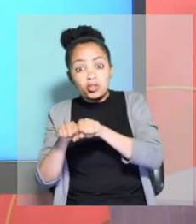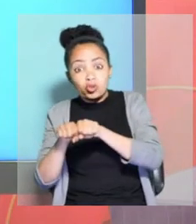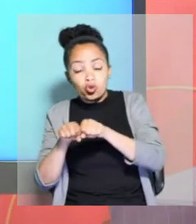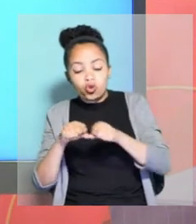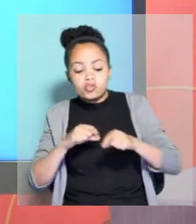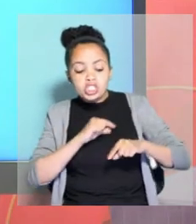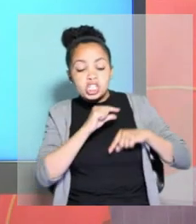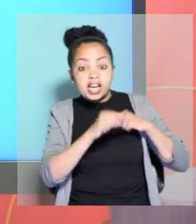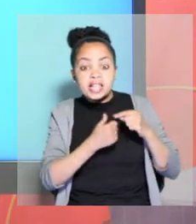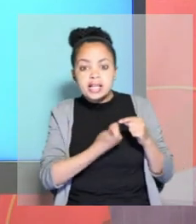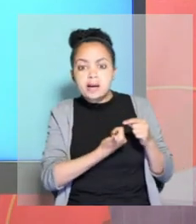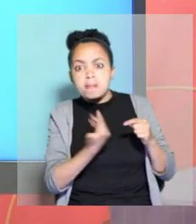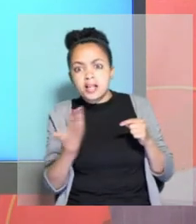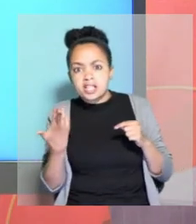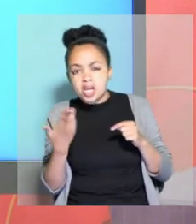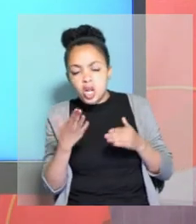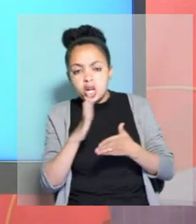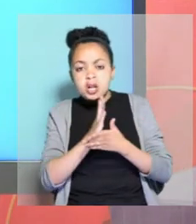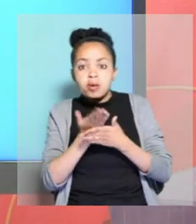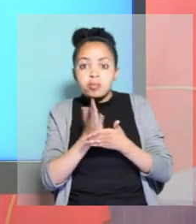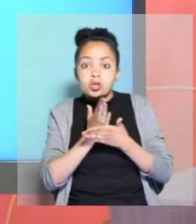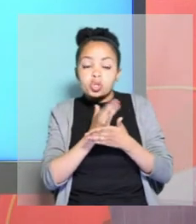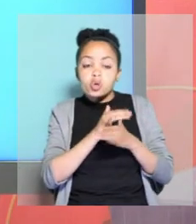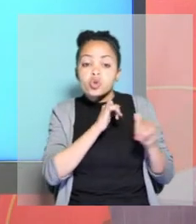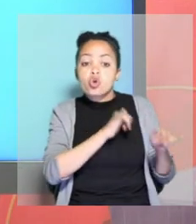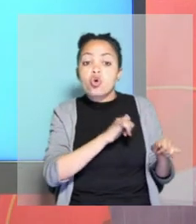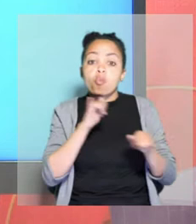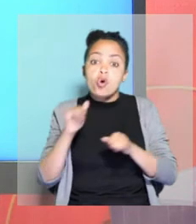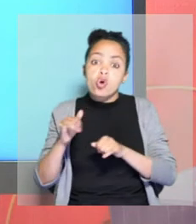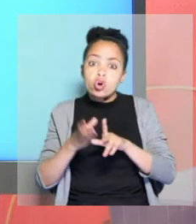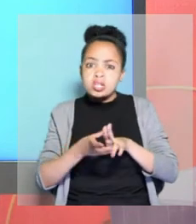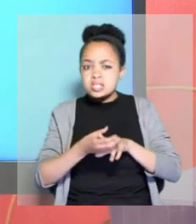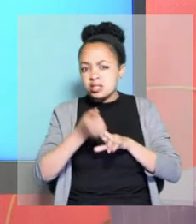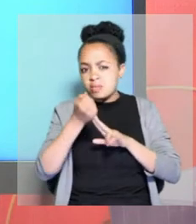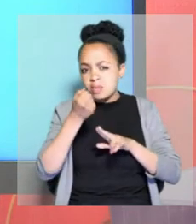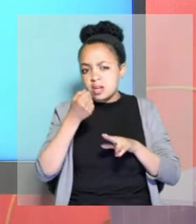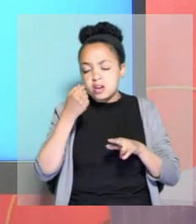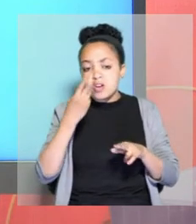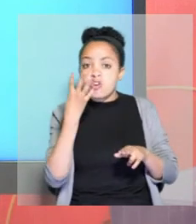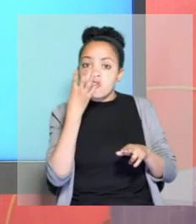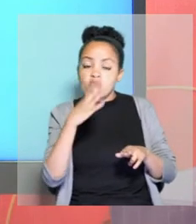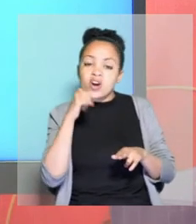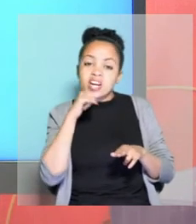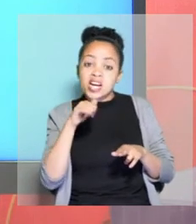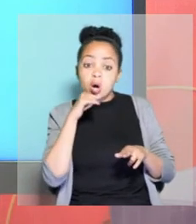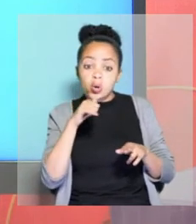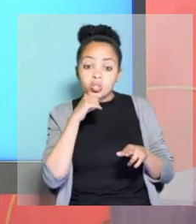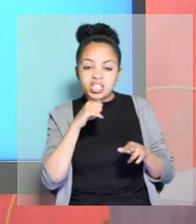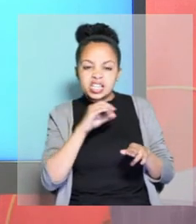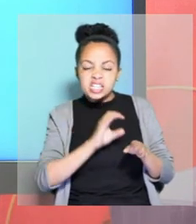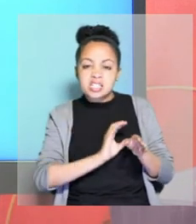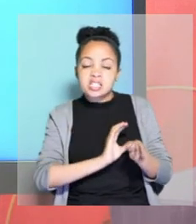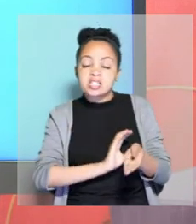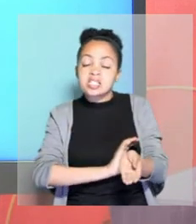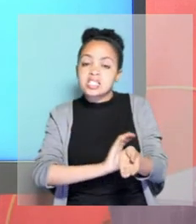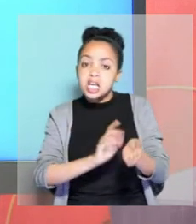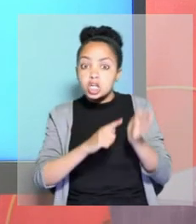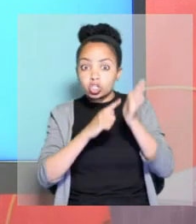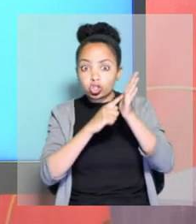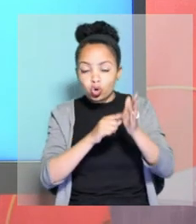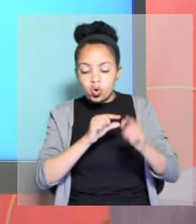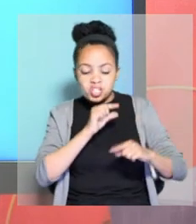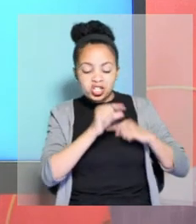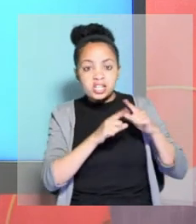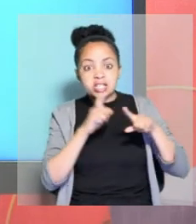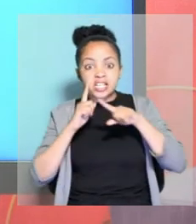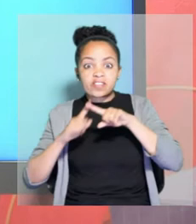material between homologous spare for the outer cell show a genetic variation